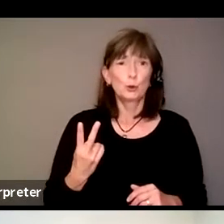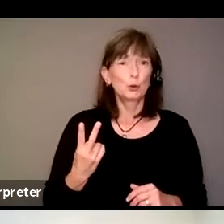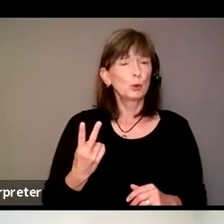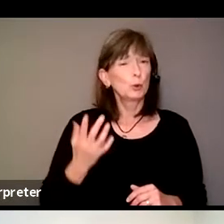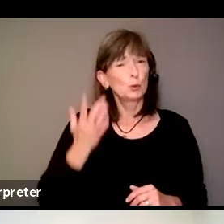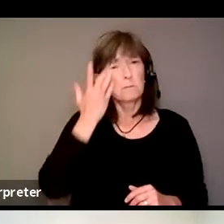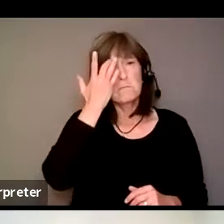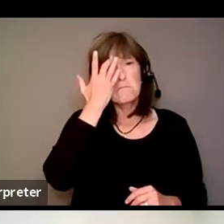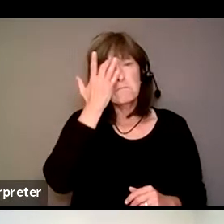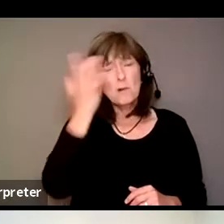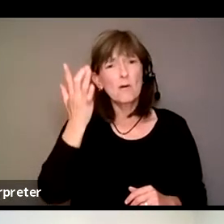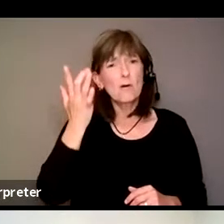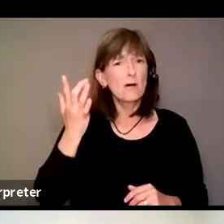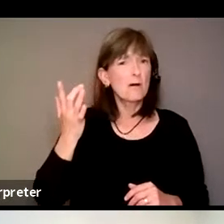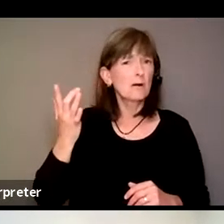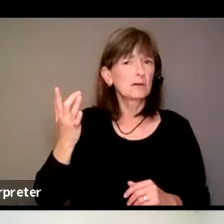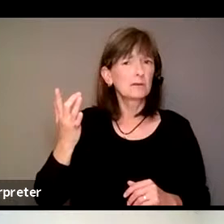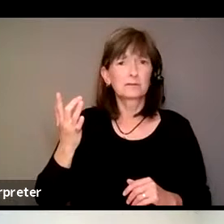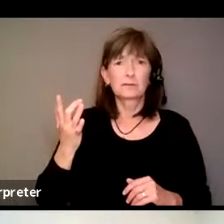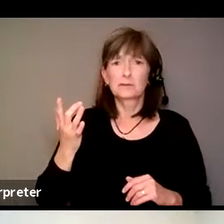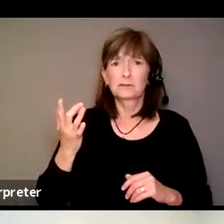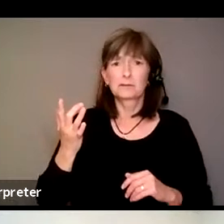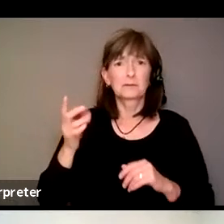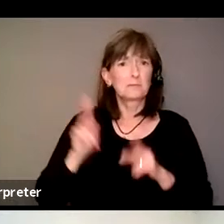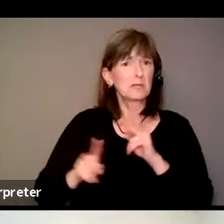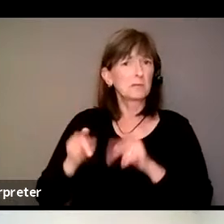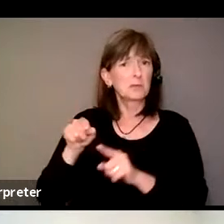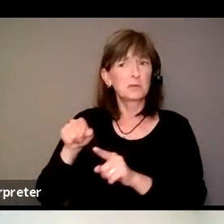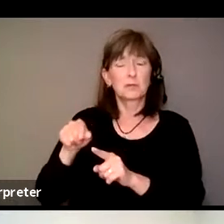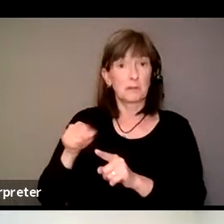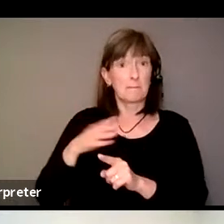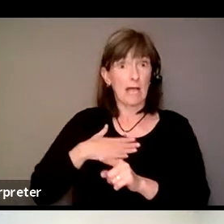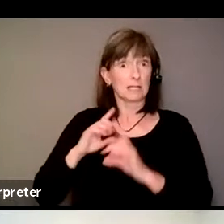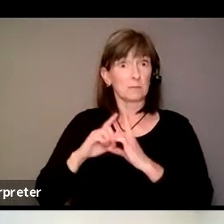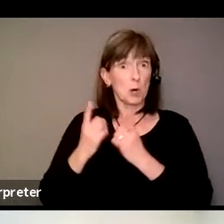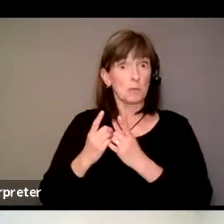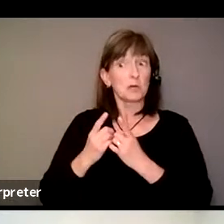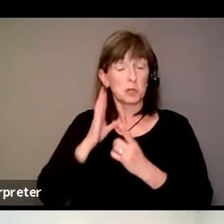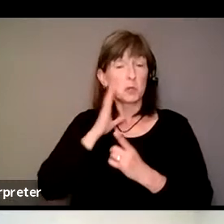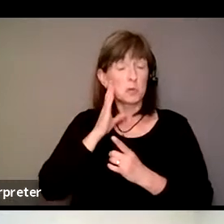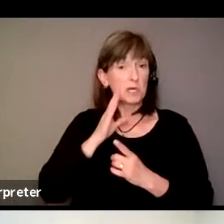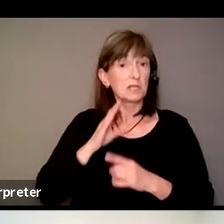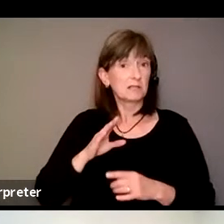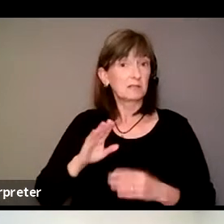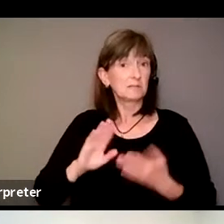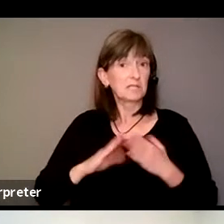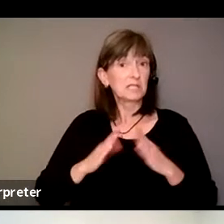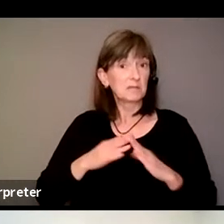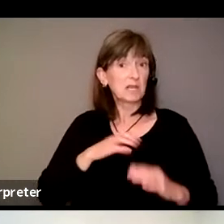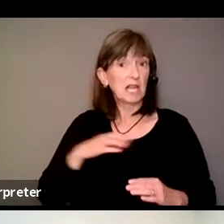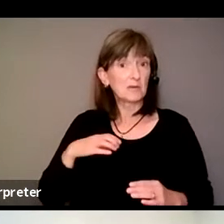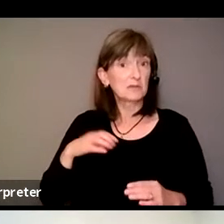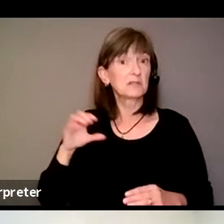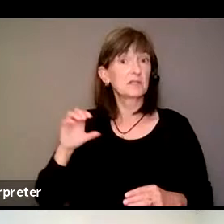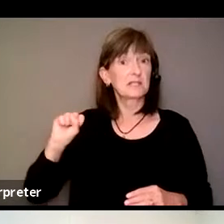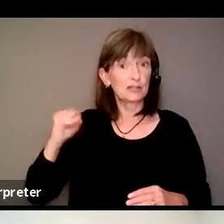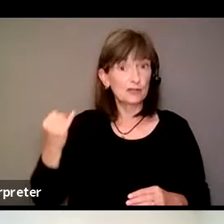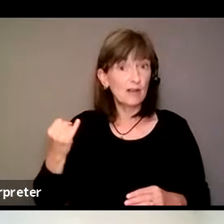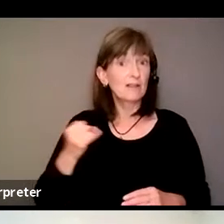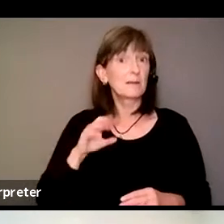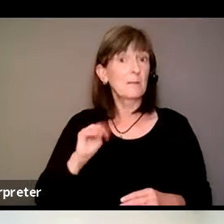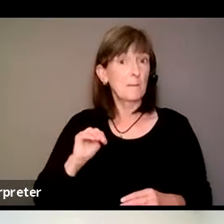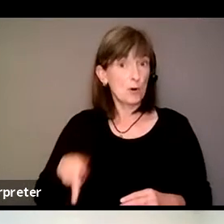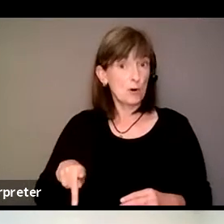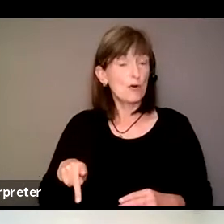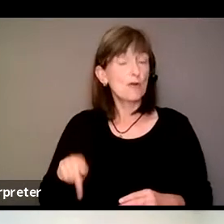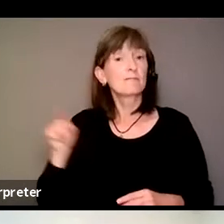capable people in my department who are actually putting their names forward to run for municipal councils in St. John's and Mount Pearl. And it's very